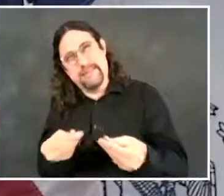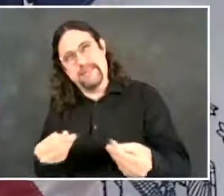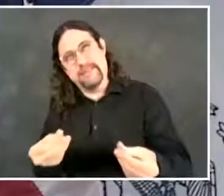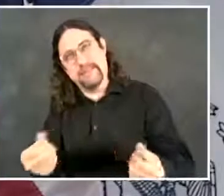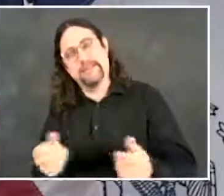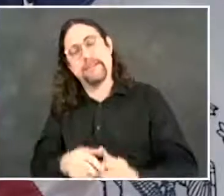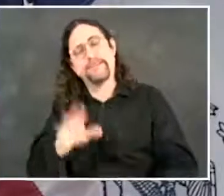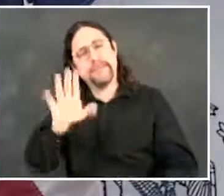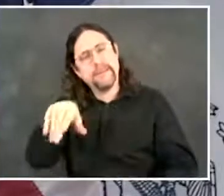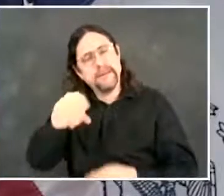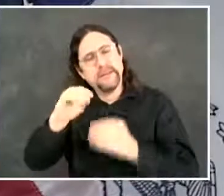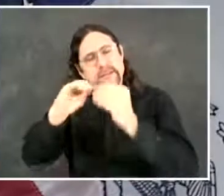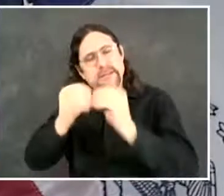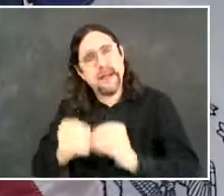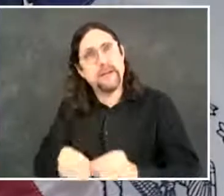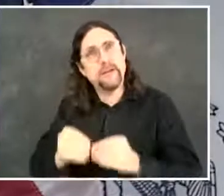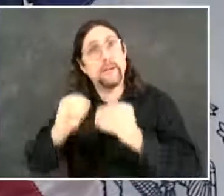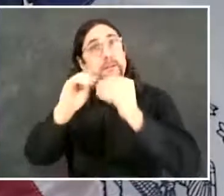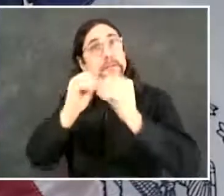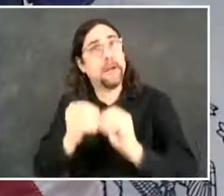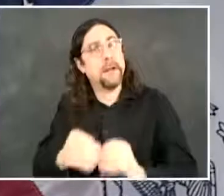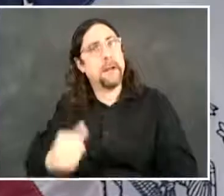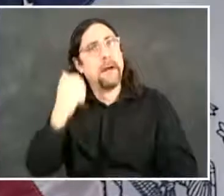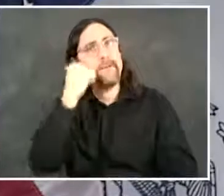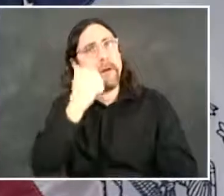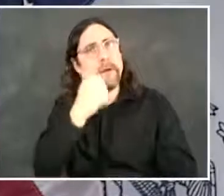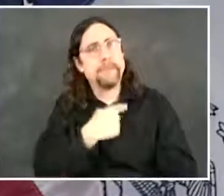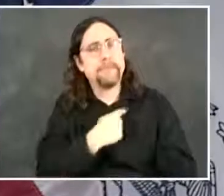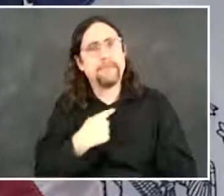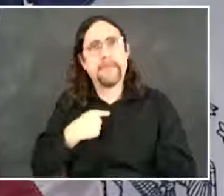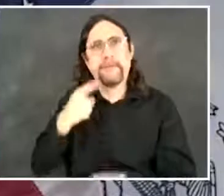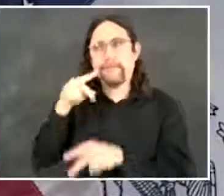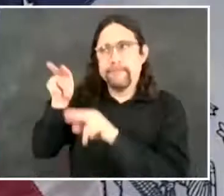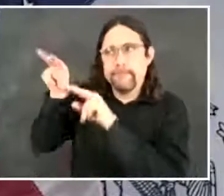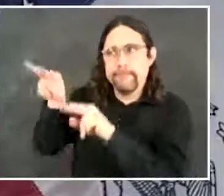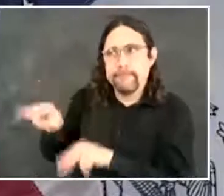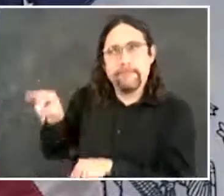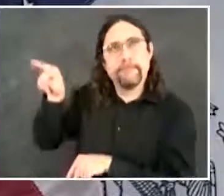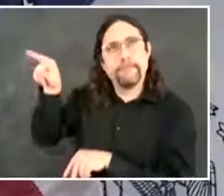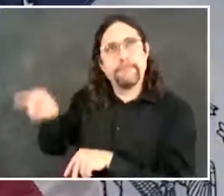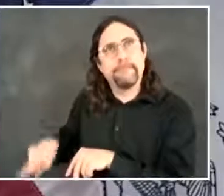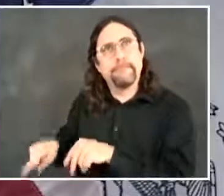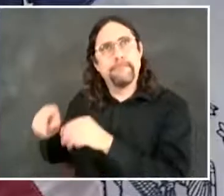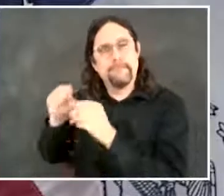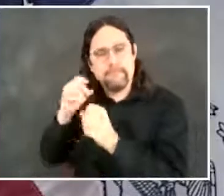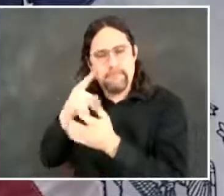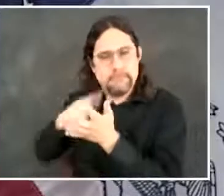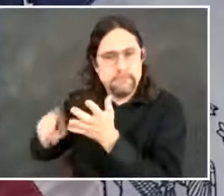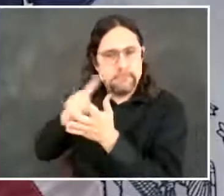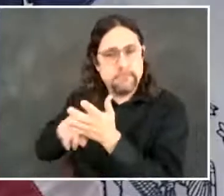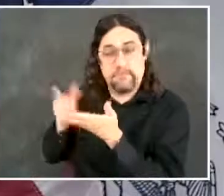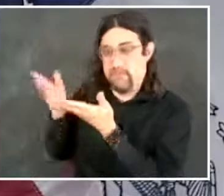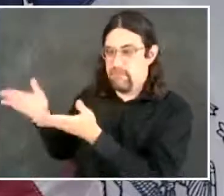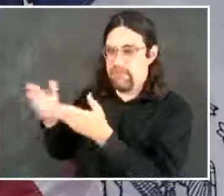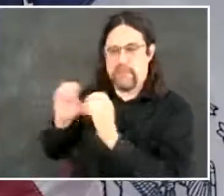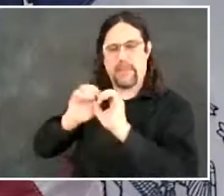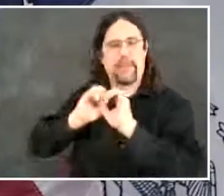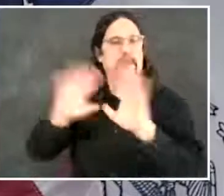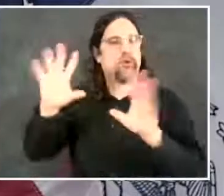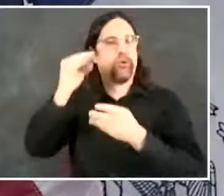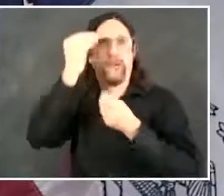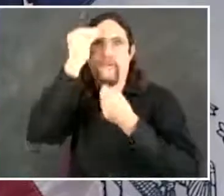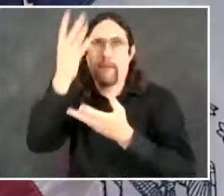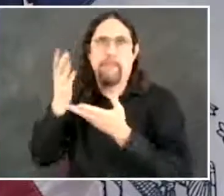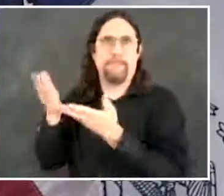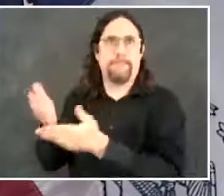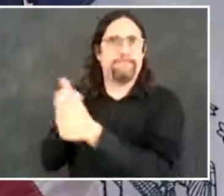yet. Let me frame this by saying that the indicators really are